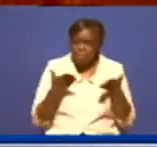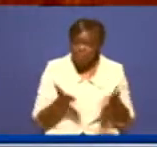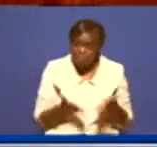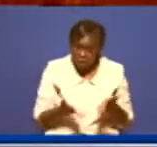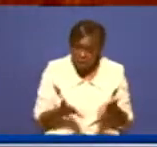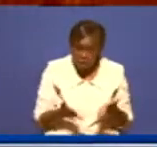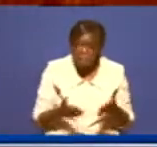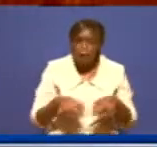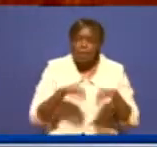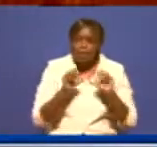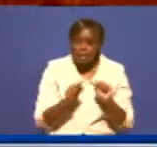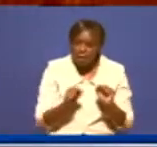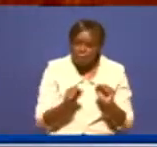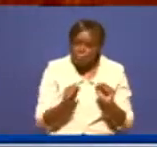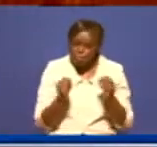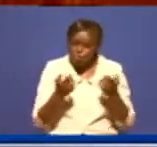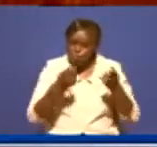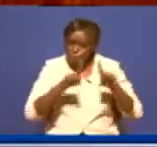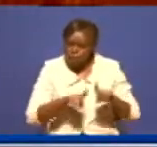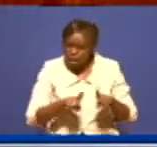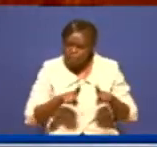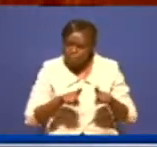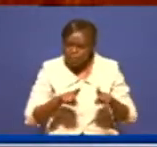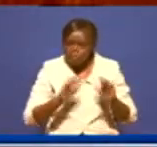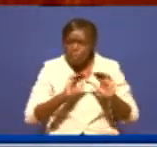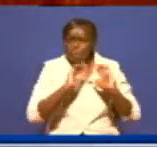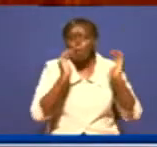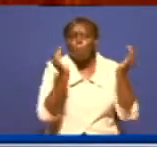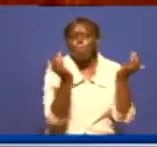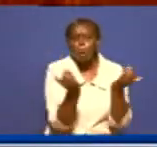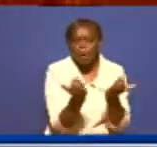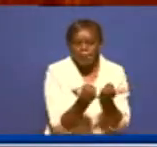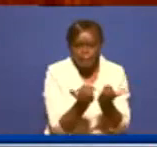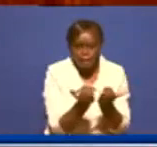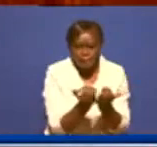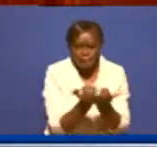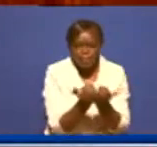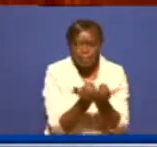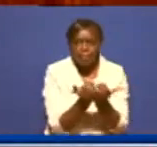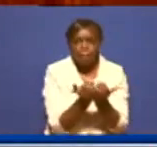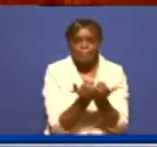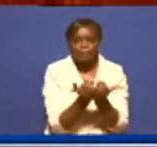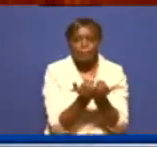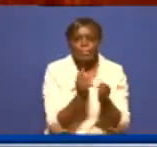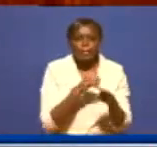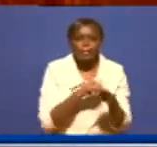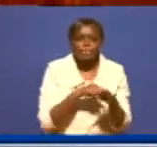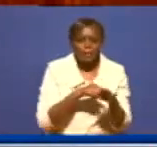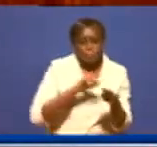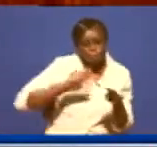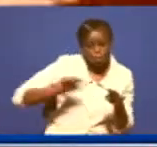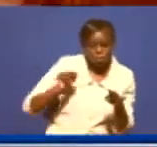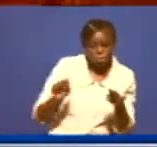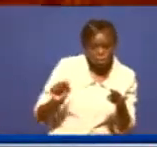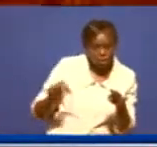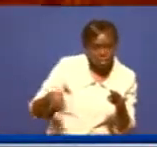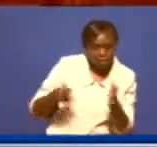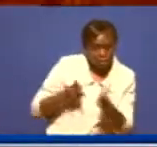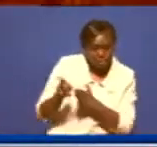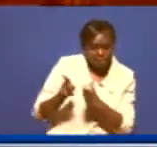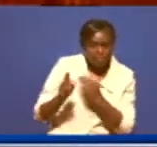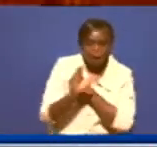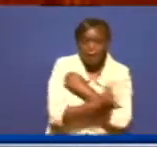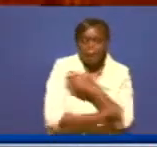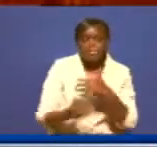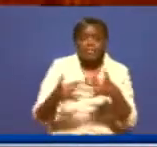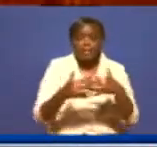be able to look at what happens around the world in terms of protecting that deposit. In countries like the US, where